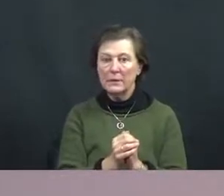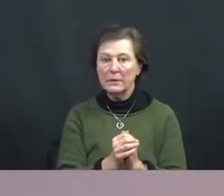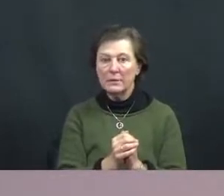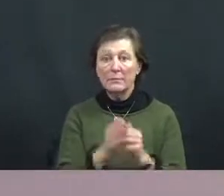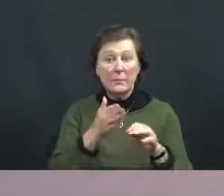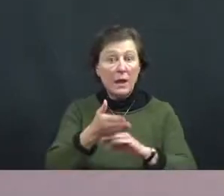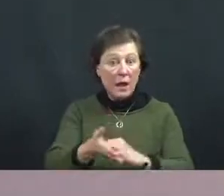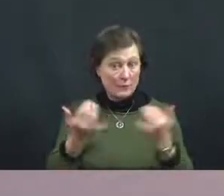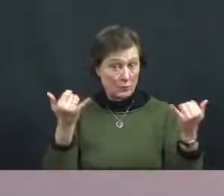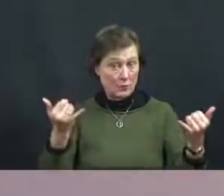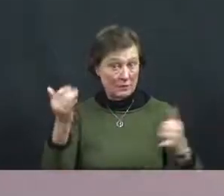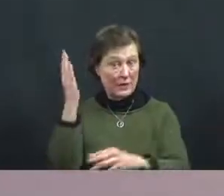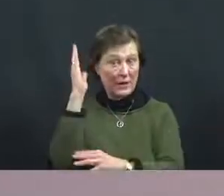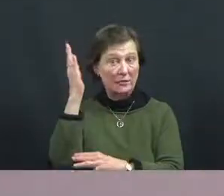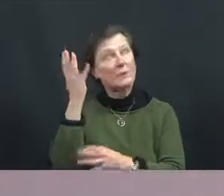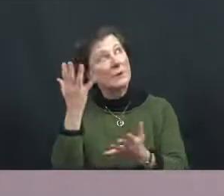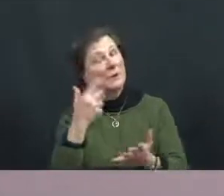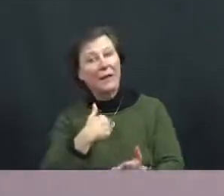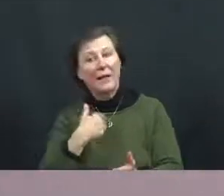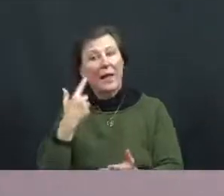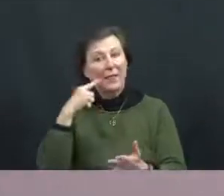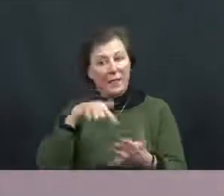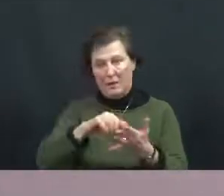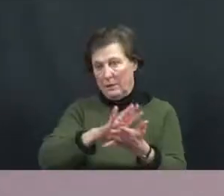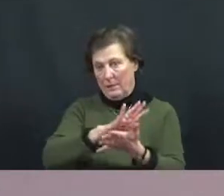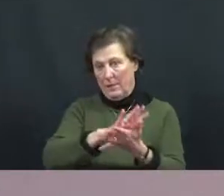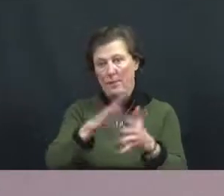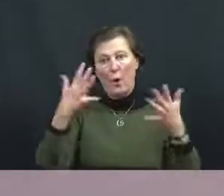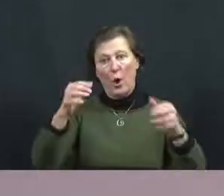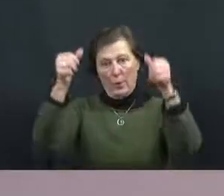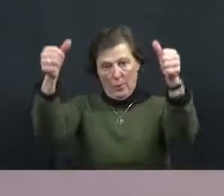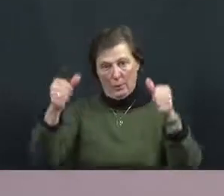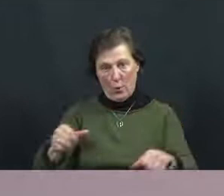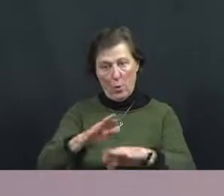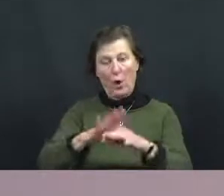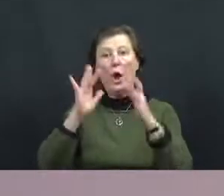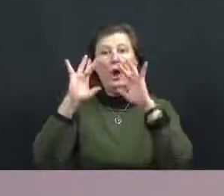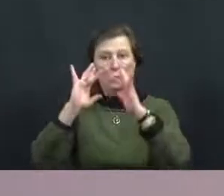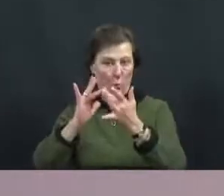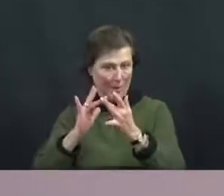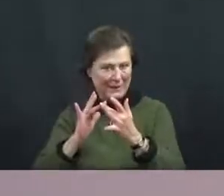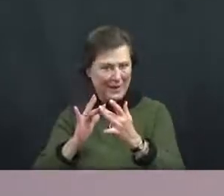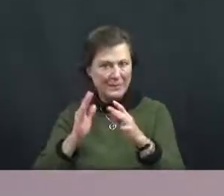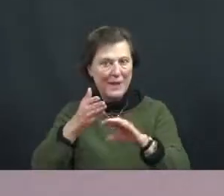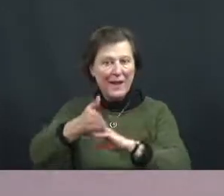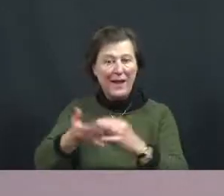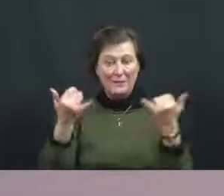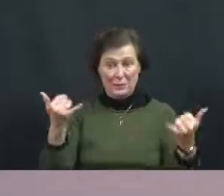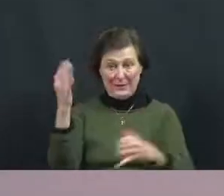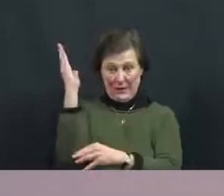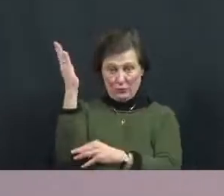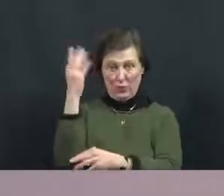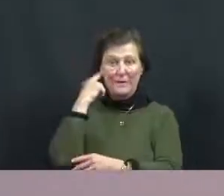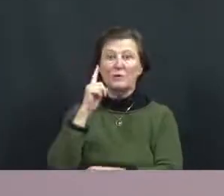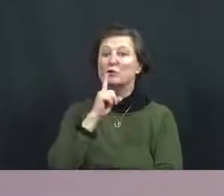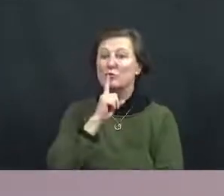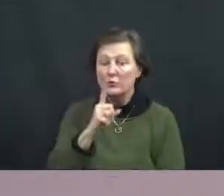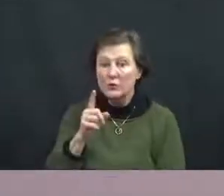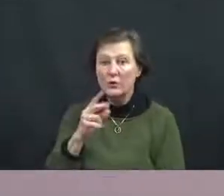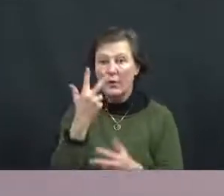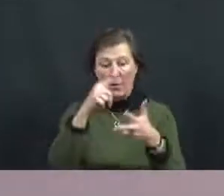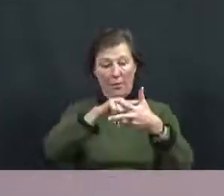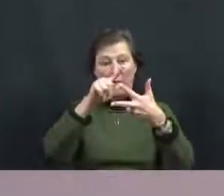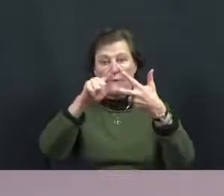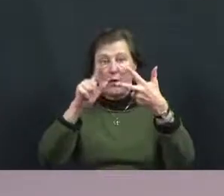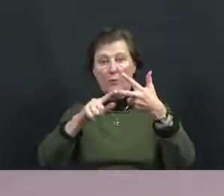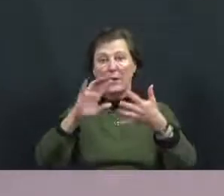After today's sermon, actually I think these documents are already posted on our website, but after today's sermon, for sure, 3